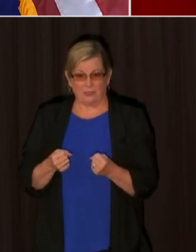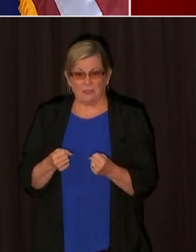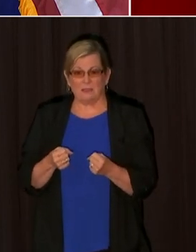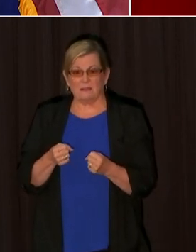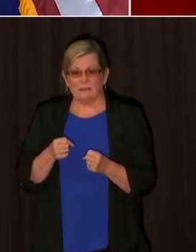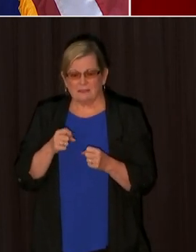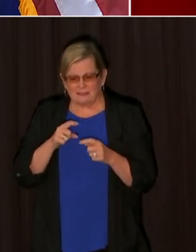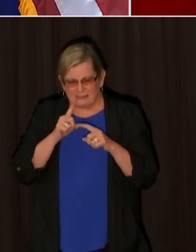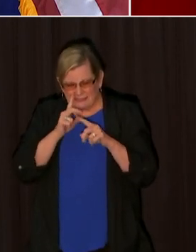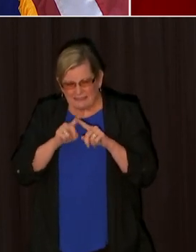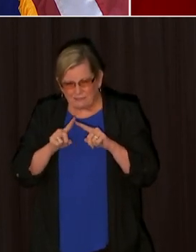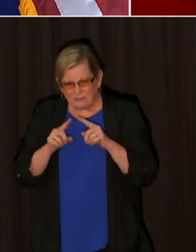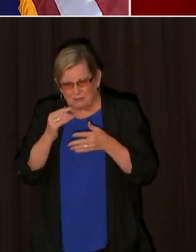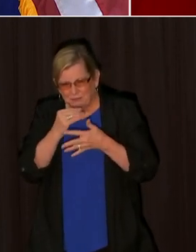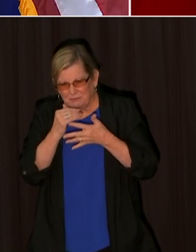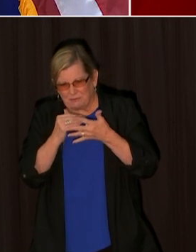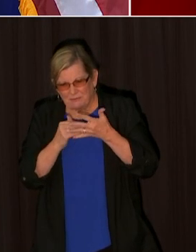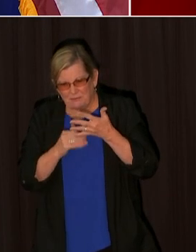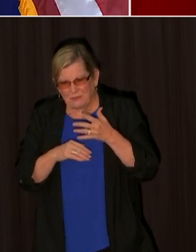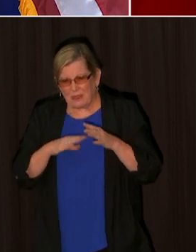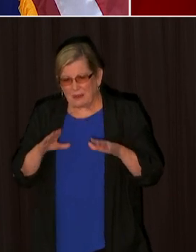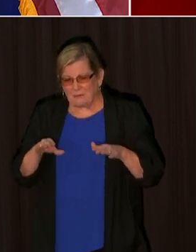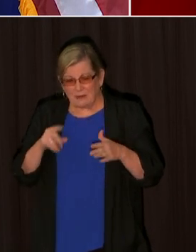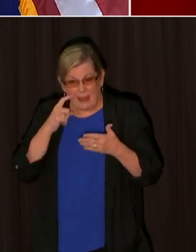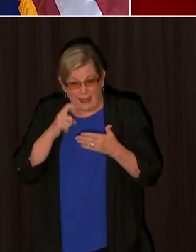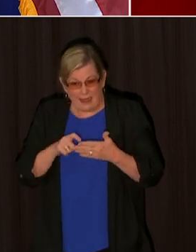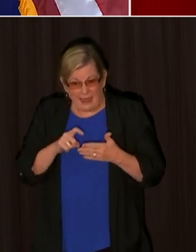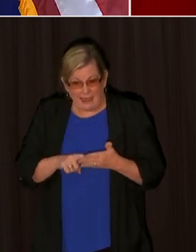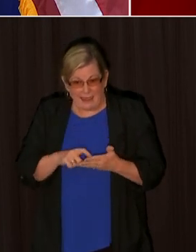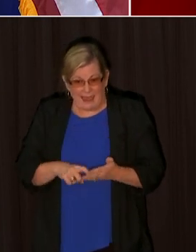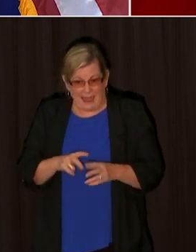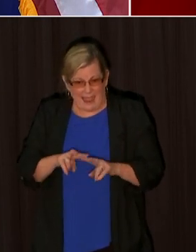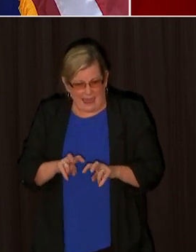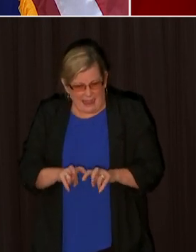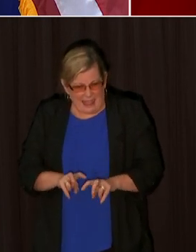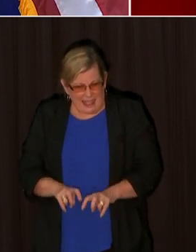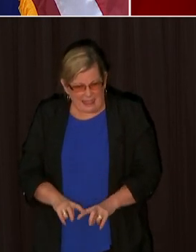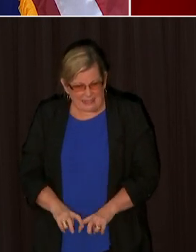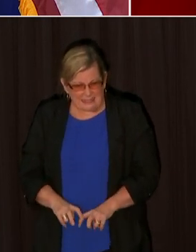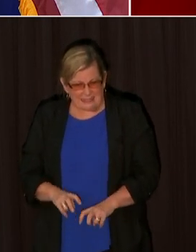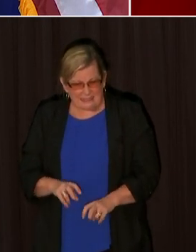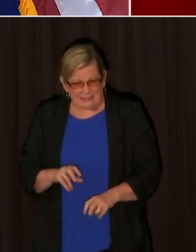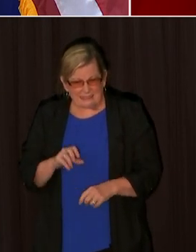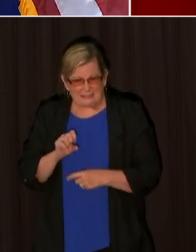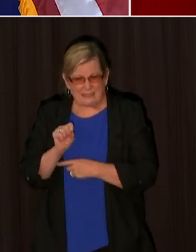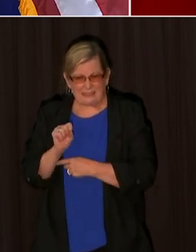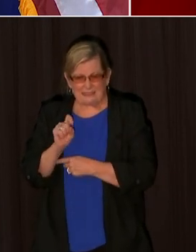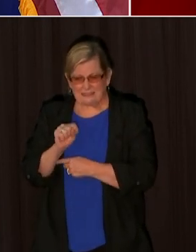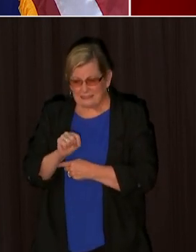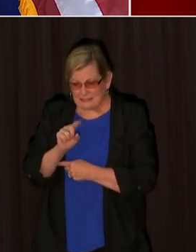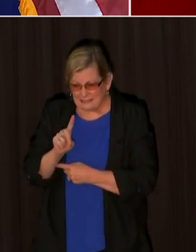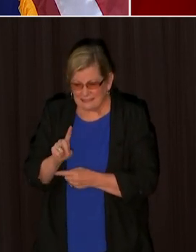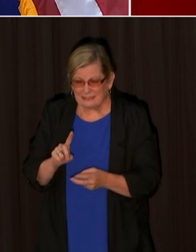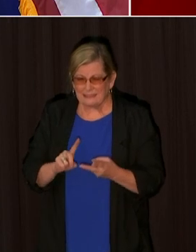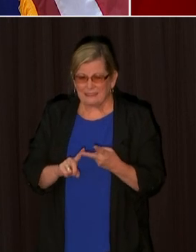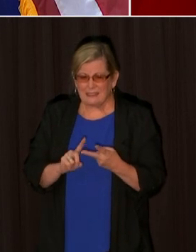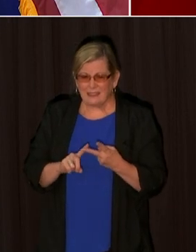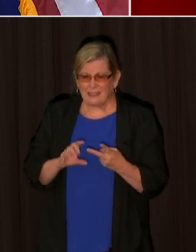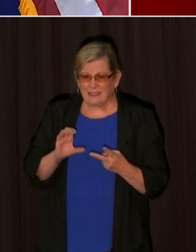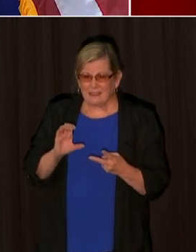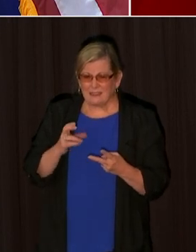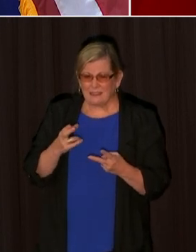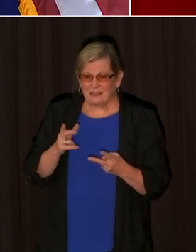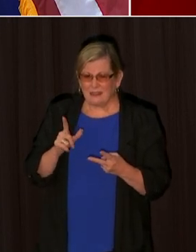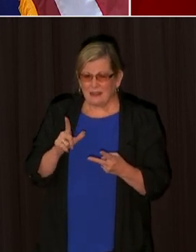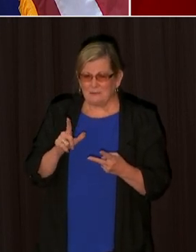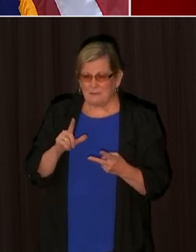again, provide any analysis in this space related to sexually transmitted infections like chlamydia and gonorrhea, or some of those other